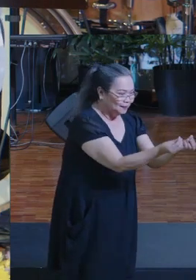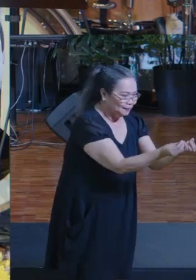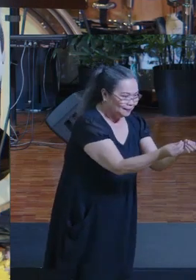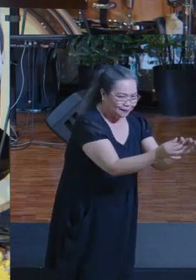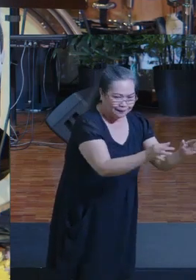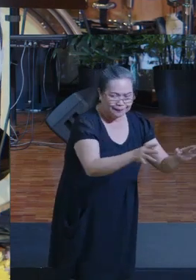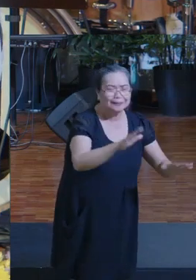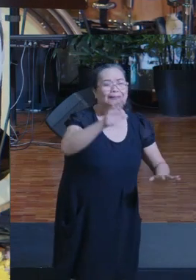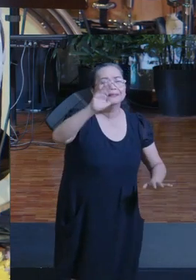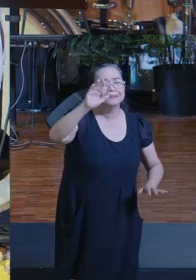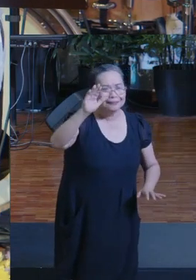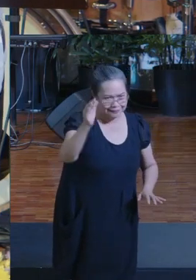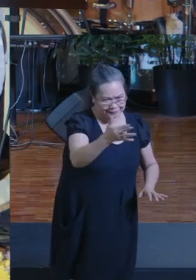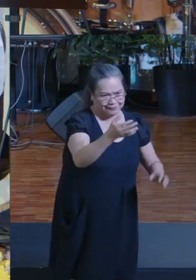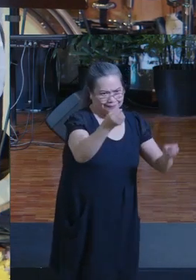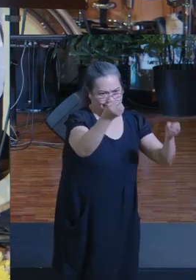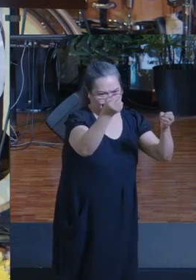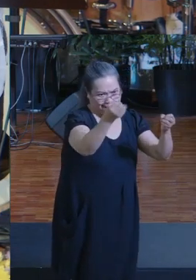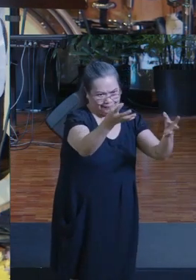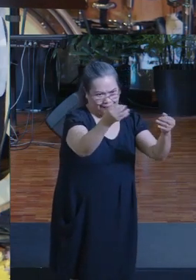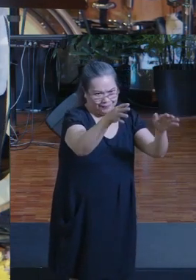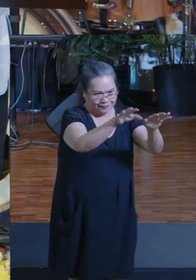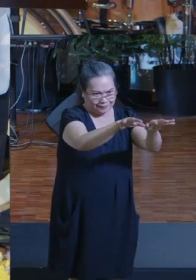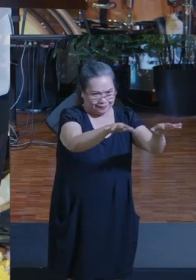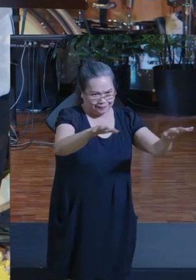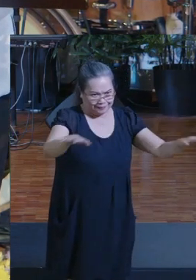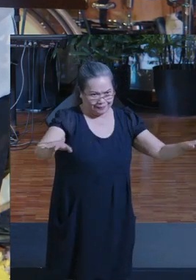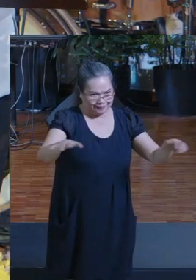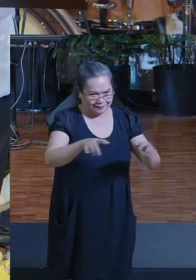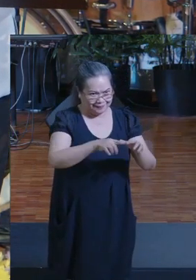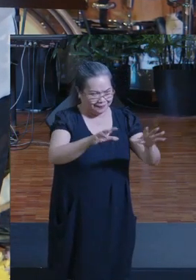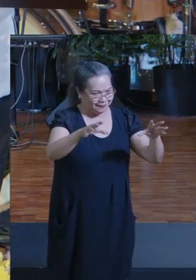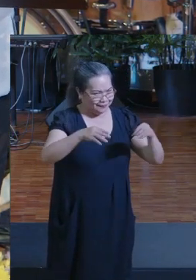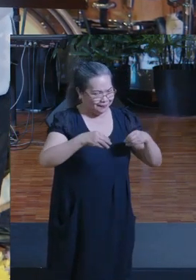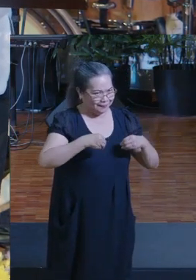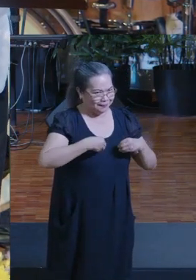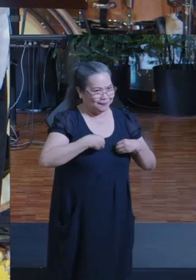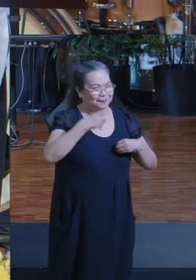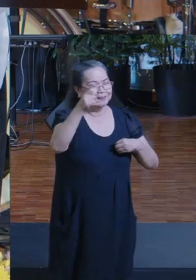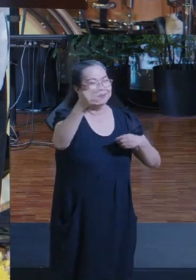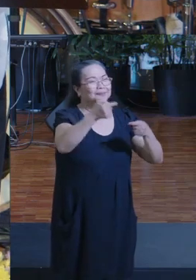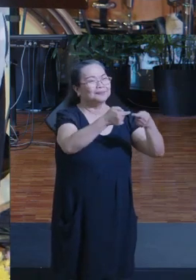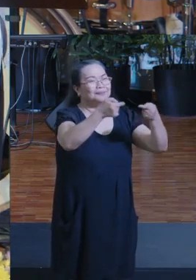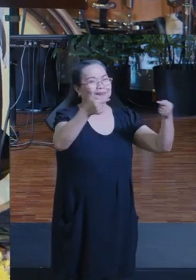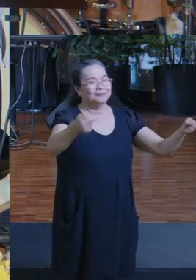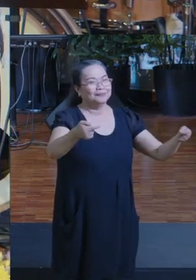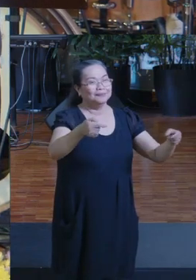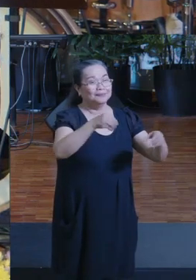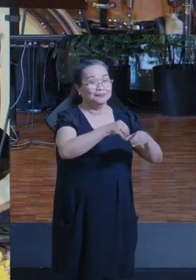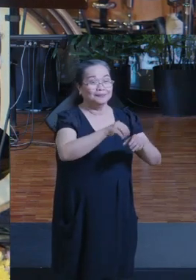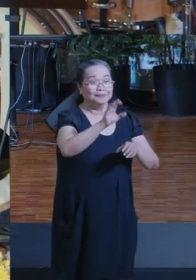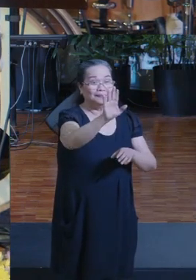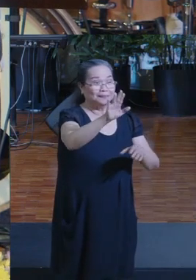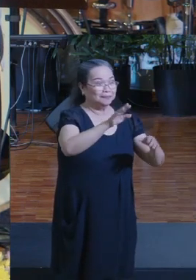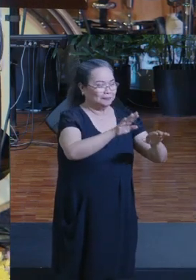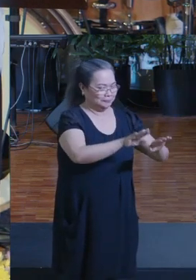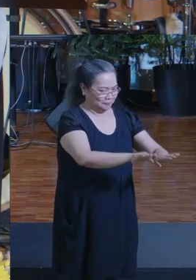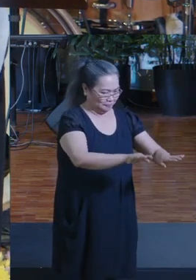your offspring, plural, shall possess the gate of his enemy. And in your